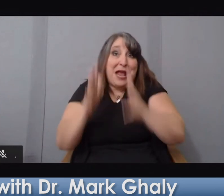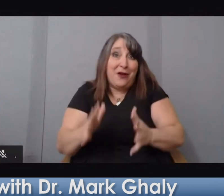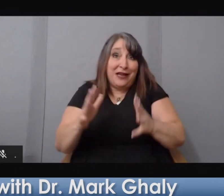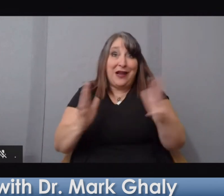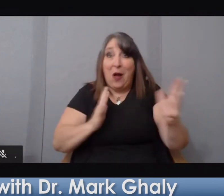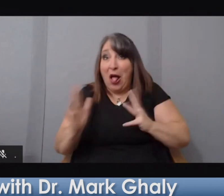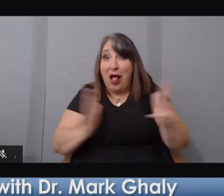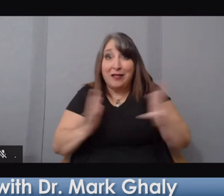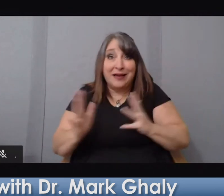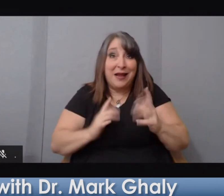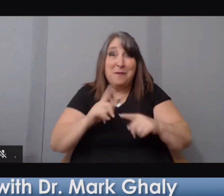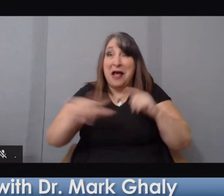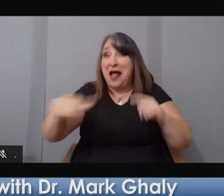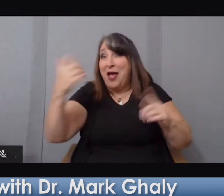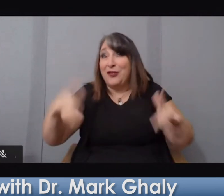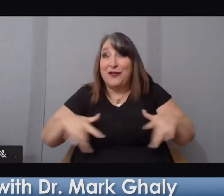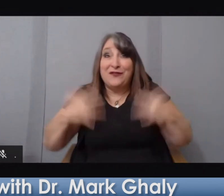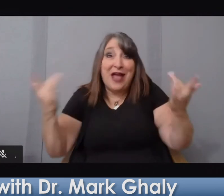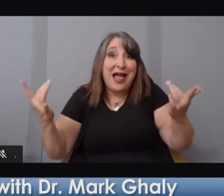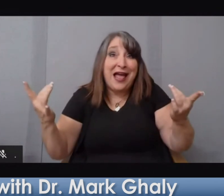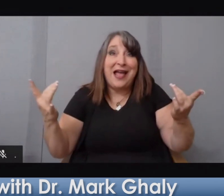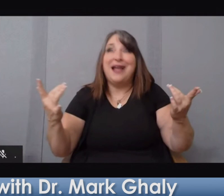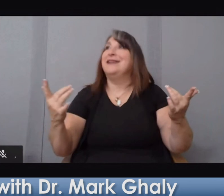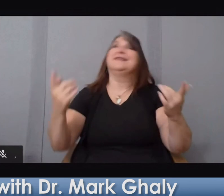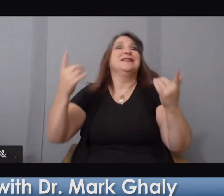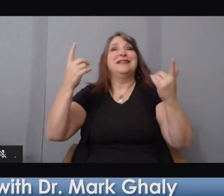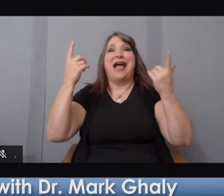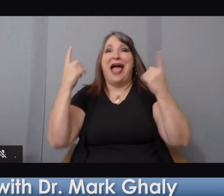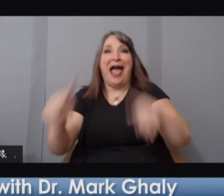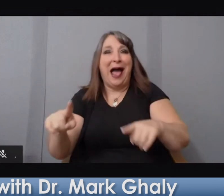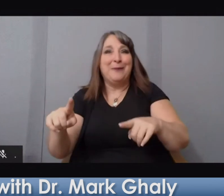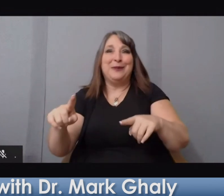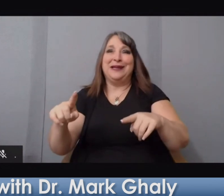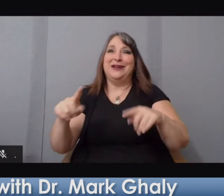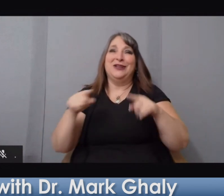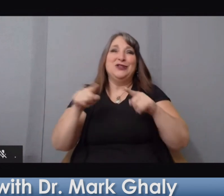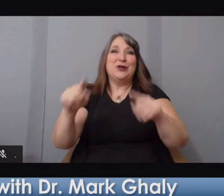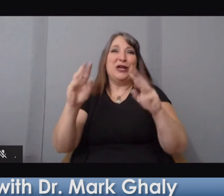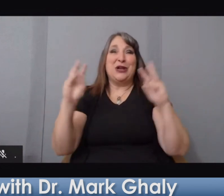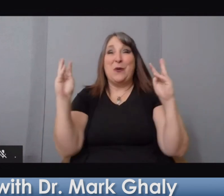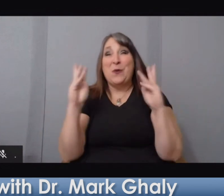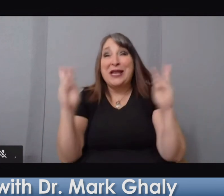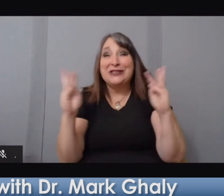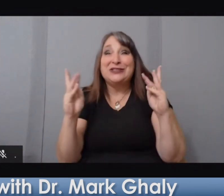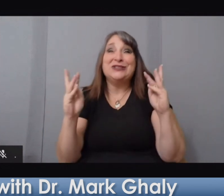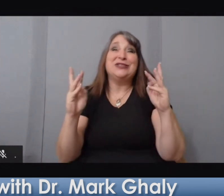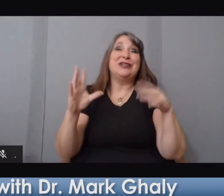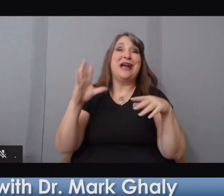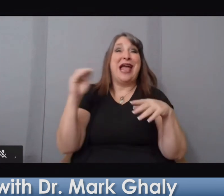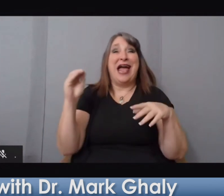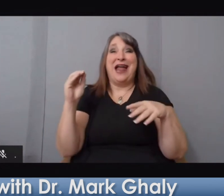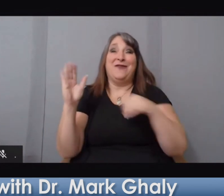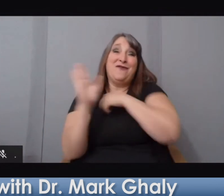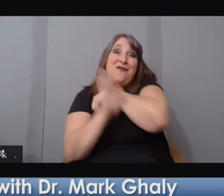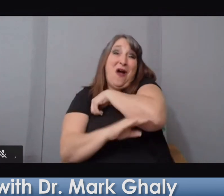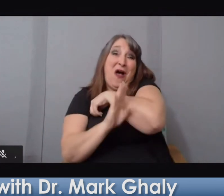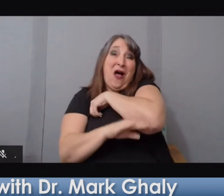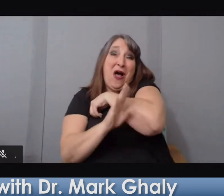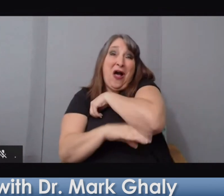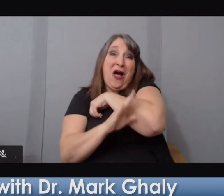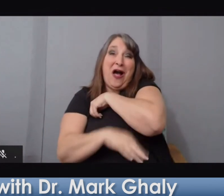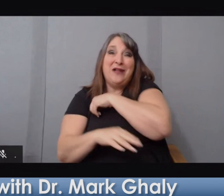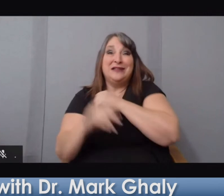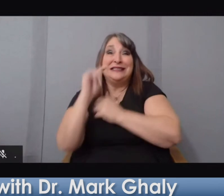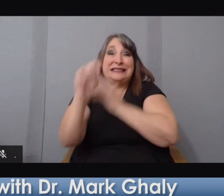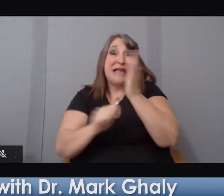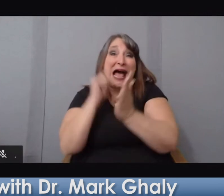important events that come with the late fall and early winter. Today's message is really about how we keep our guard